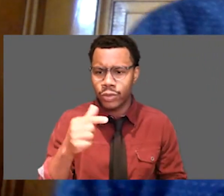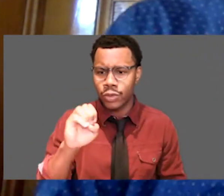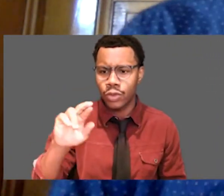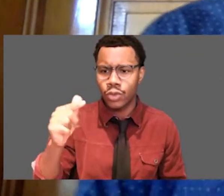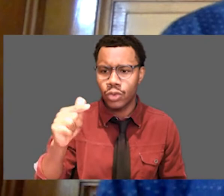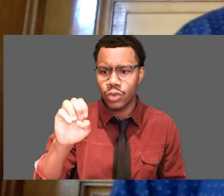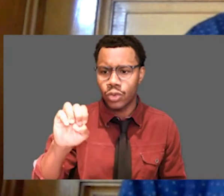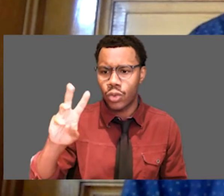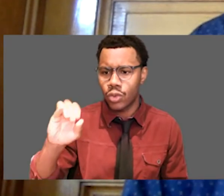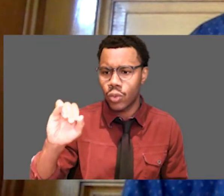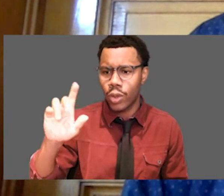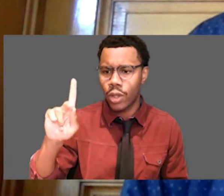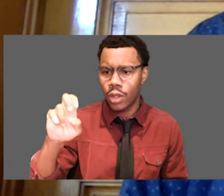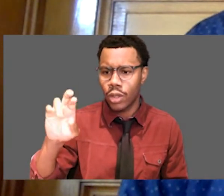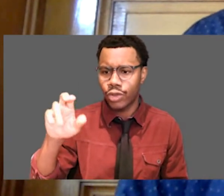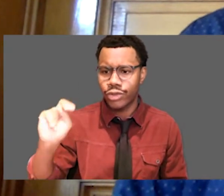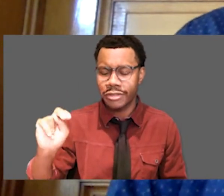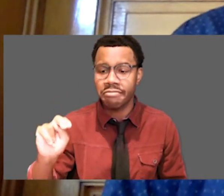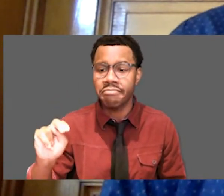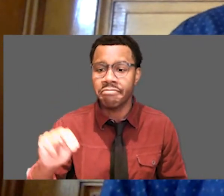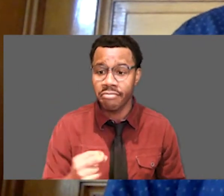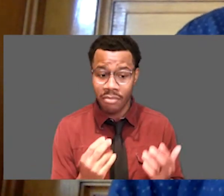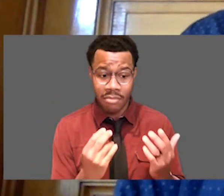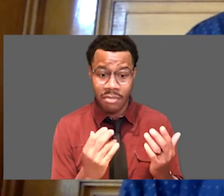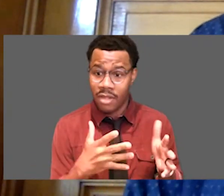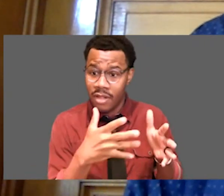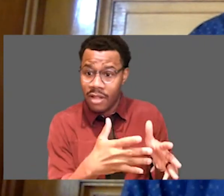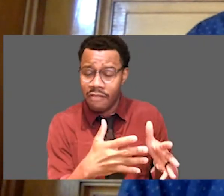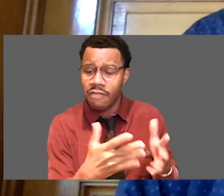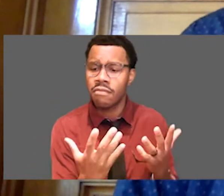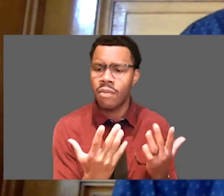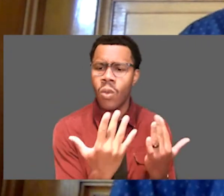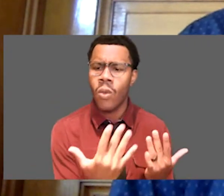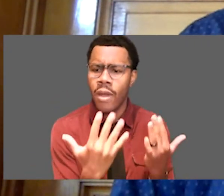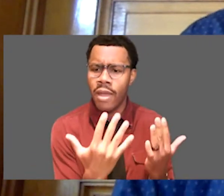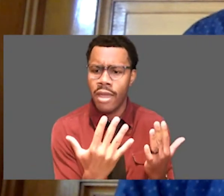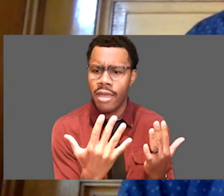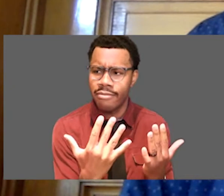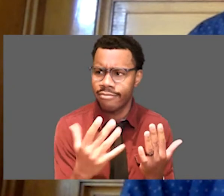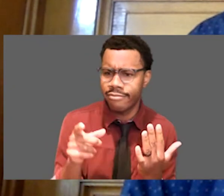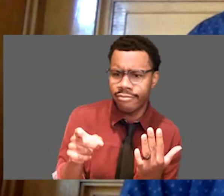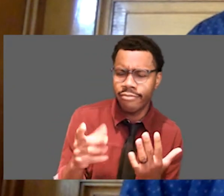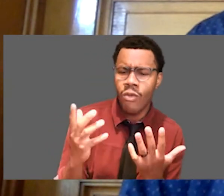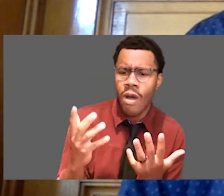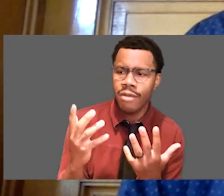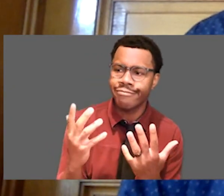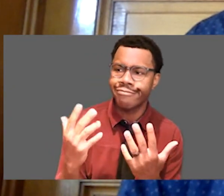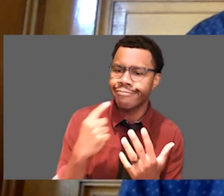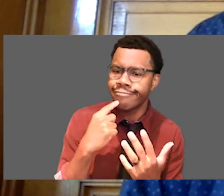Nothing is left but the weight, the nostalgia for the weight of a living existence. George